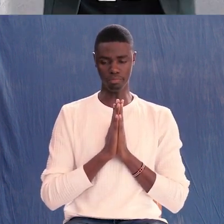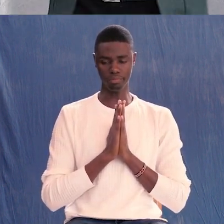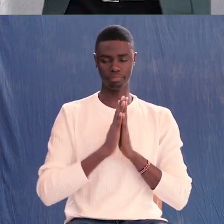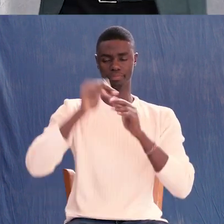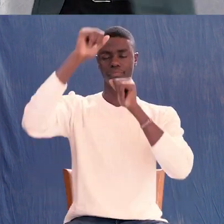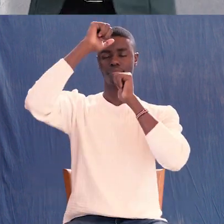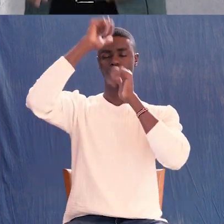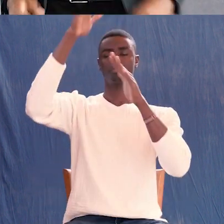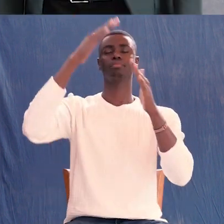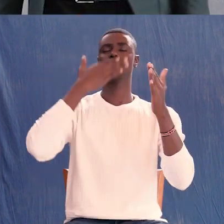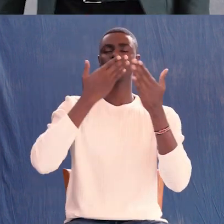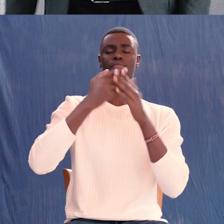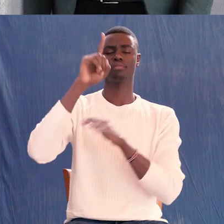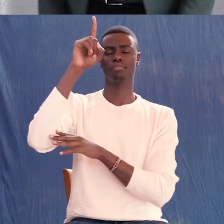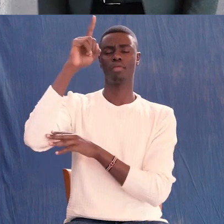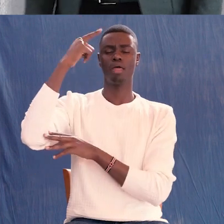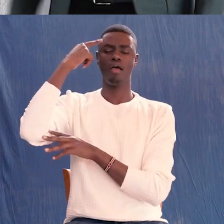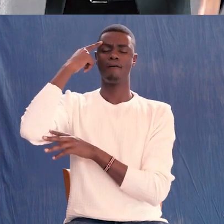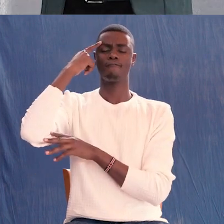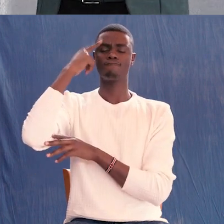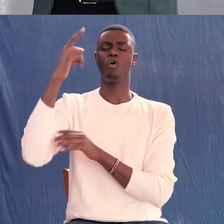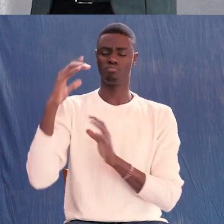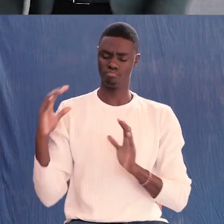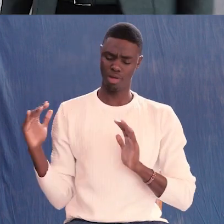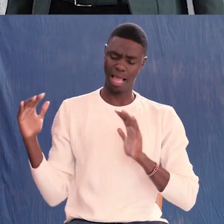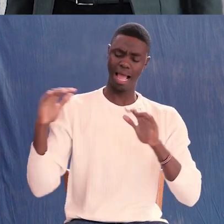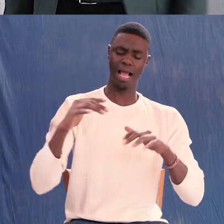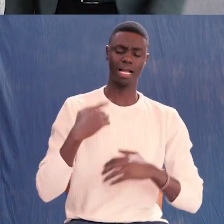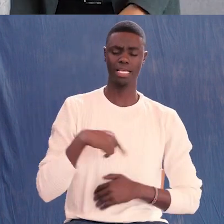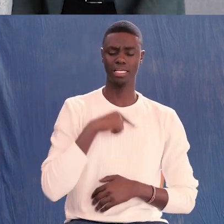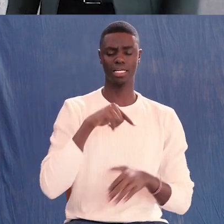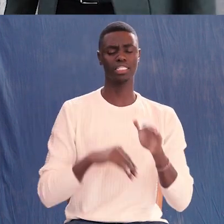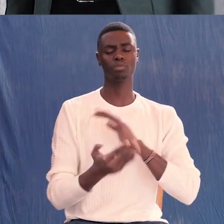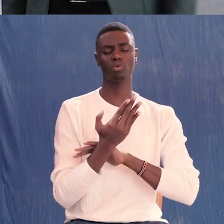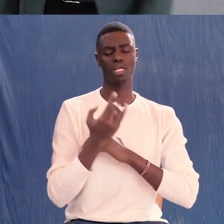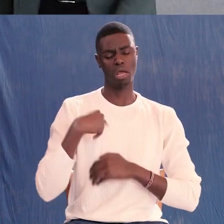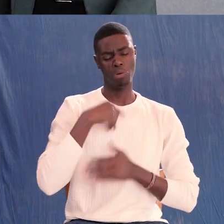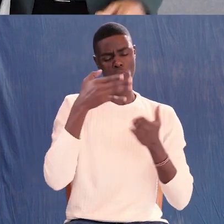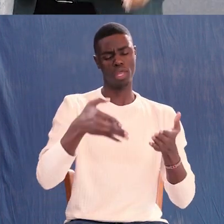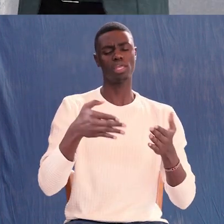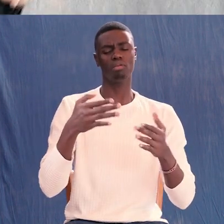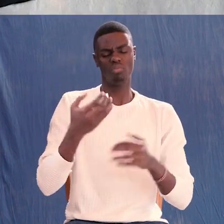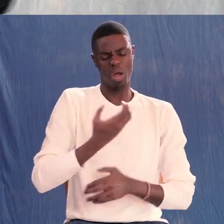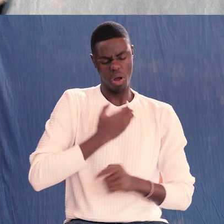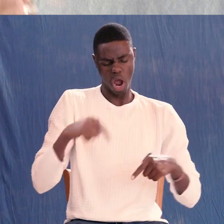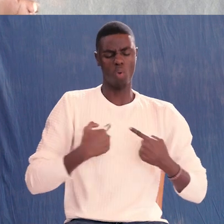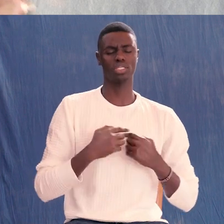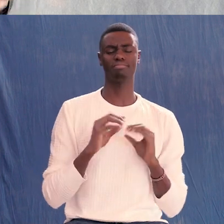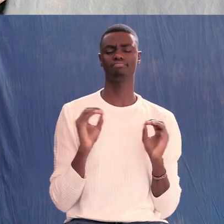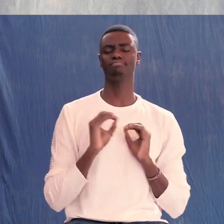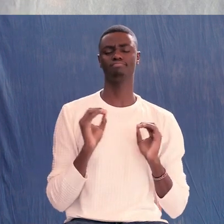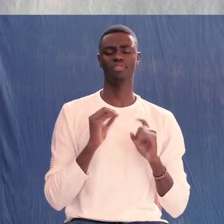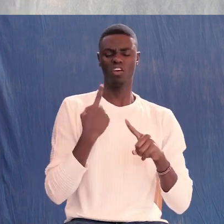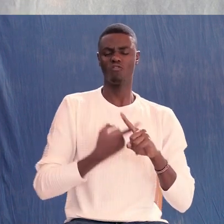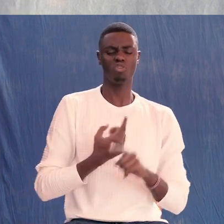Father, we thank you for gathering us this morning. Thank you that we're not here on our own initiative, out of